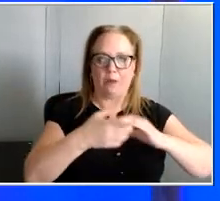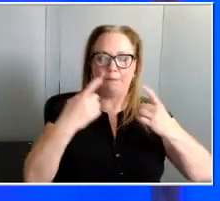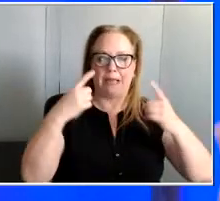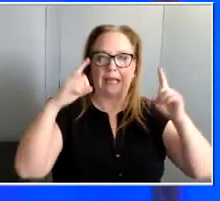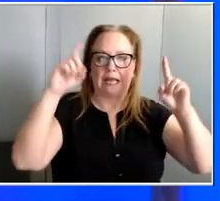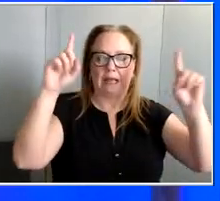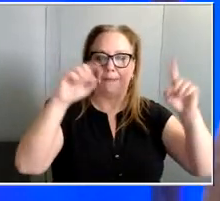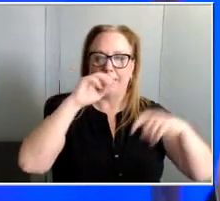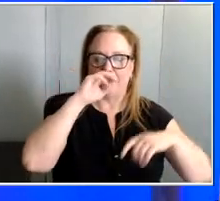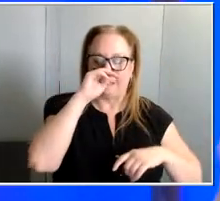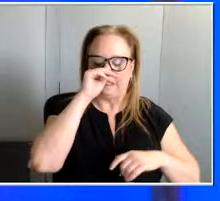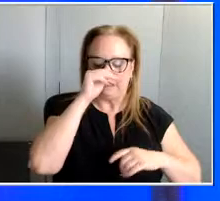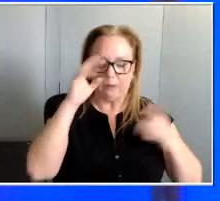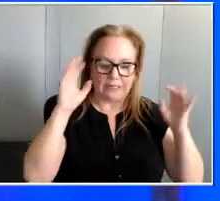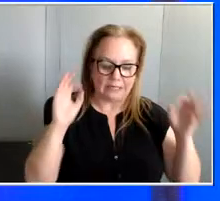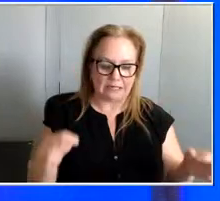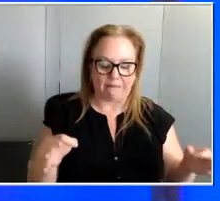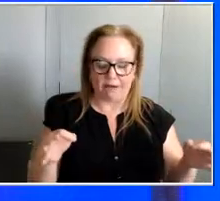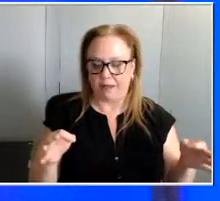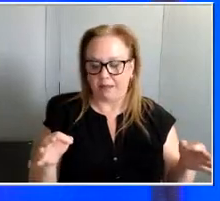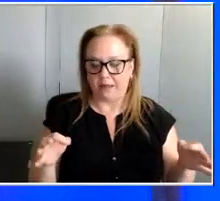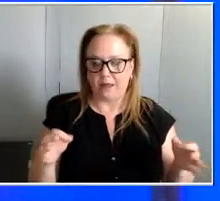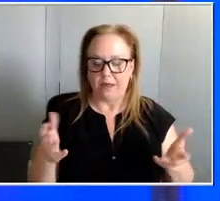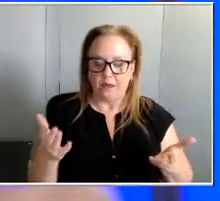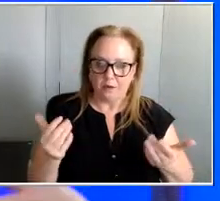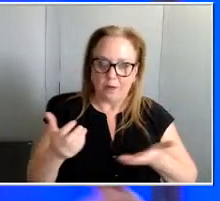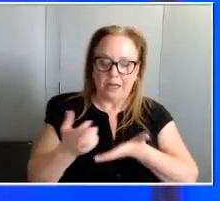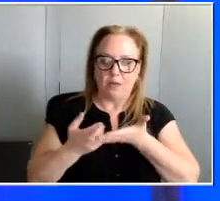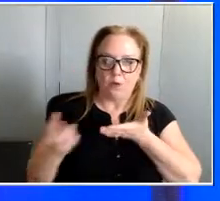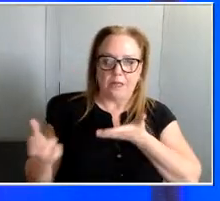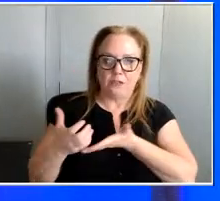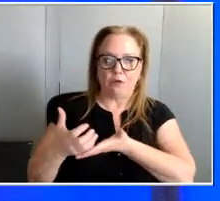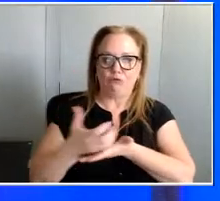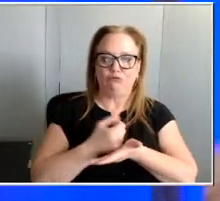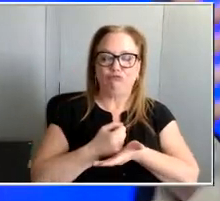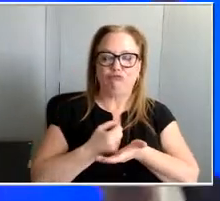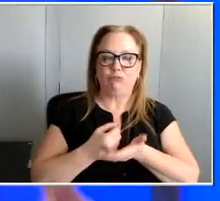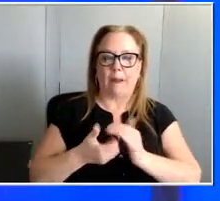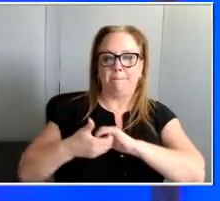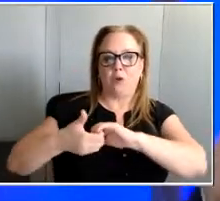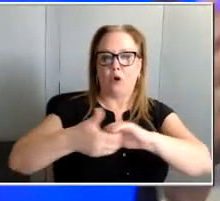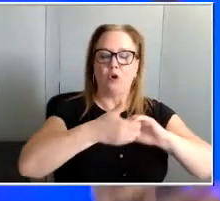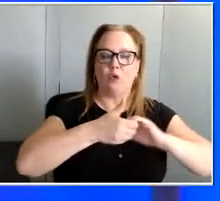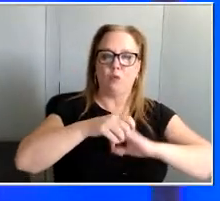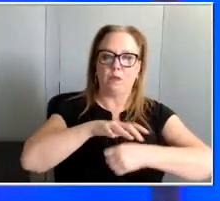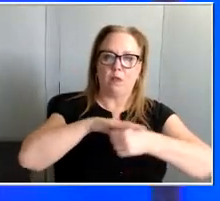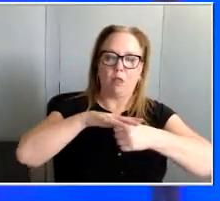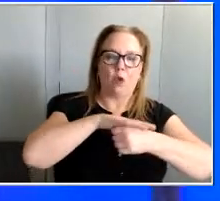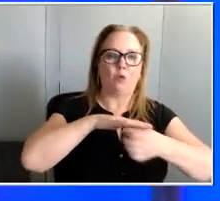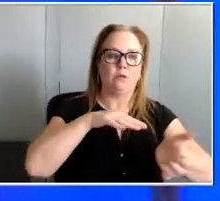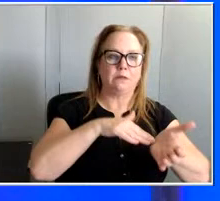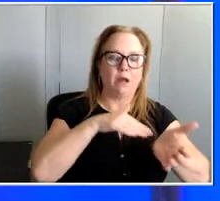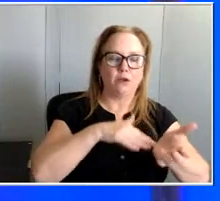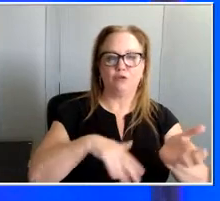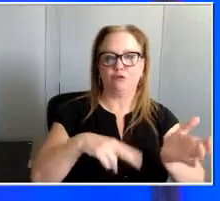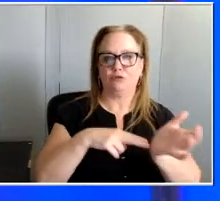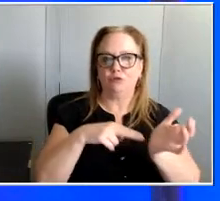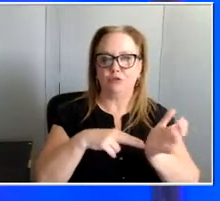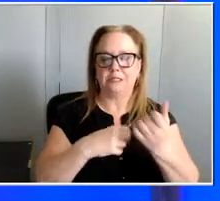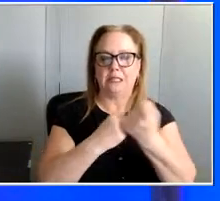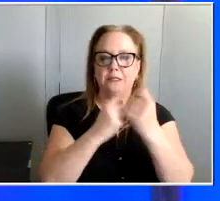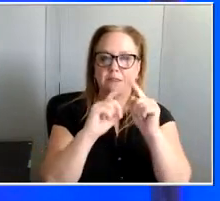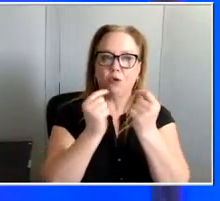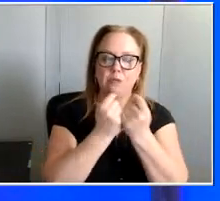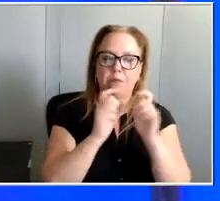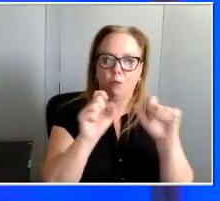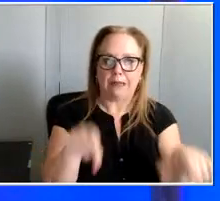can definitely bring the resources, and partnering with the local physicians and the nurses and the support team, we really